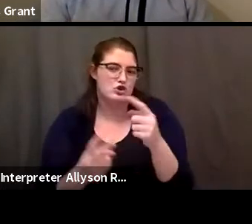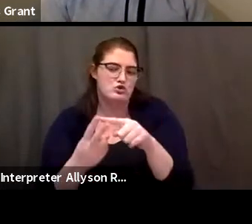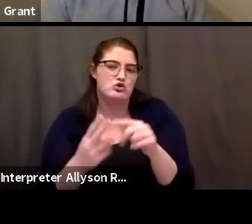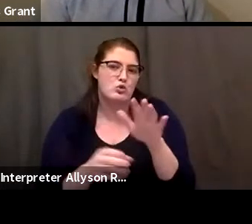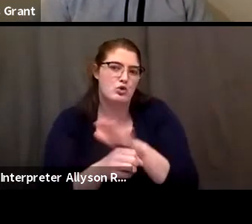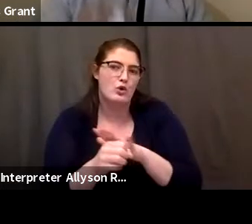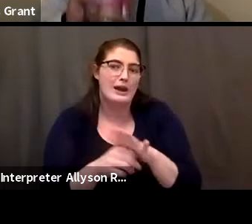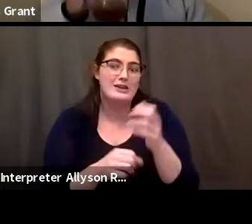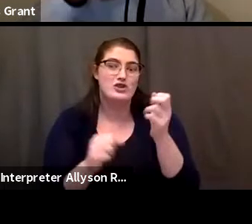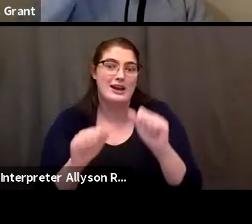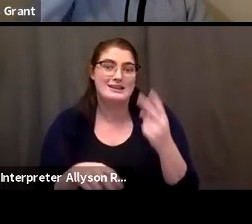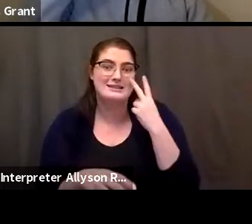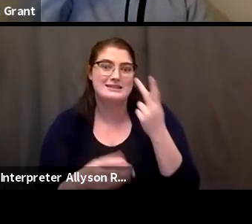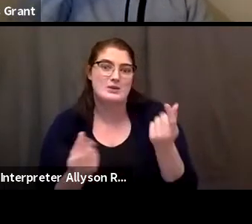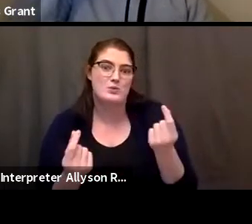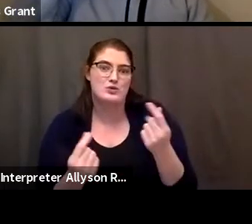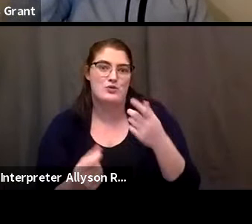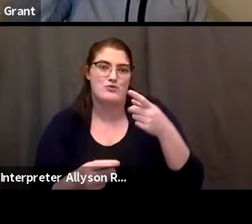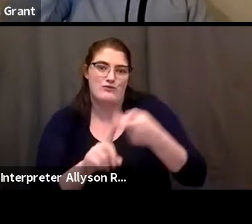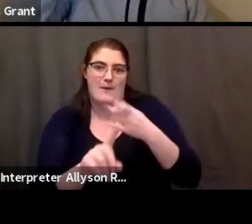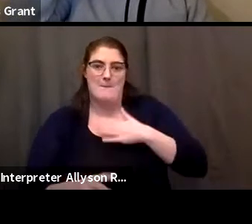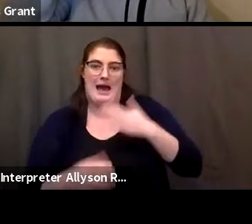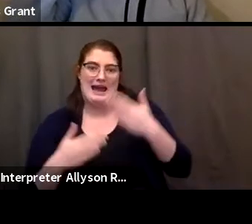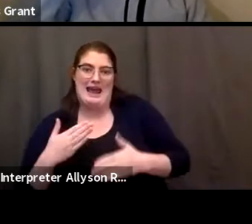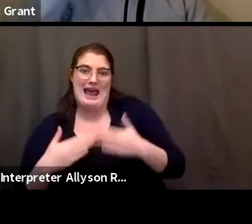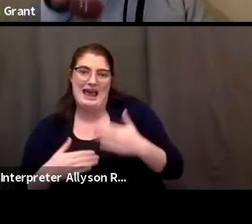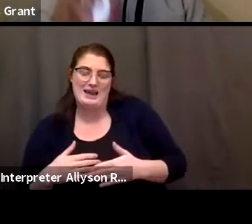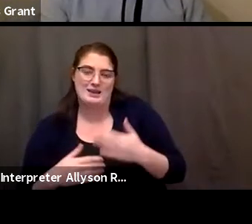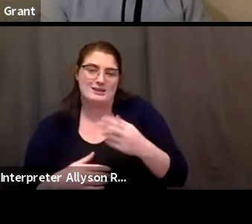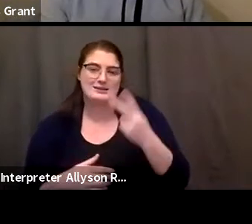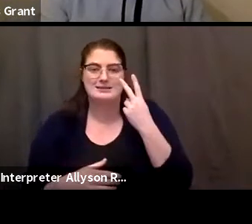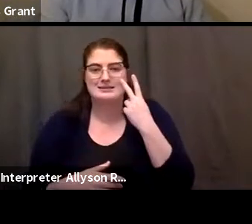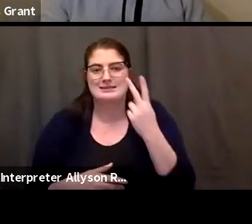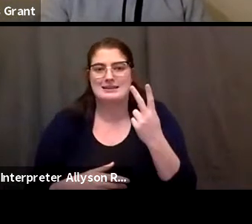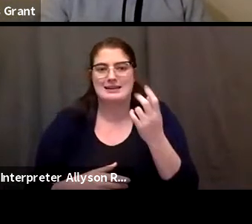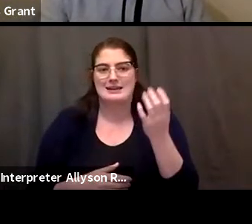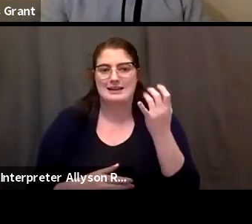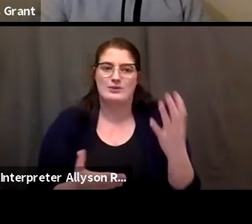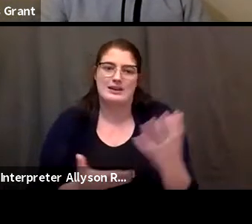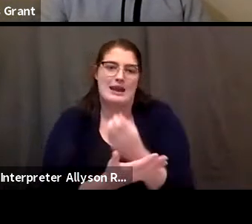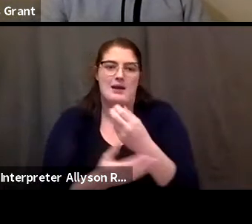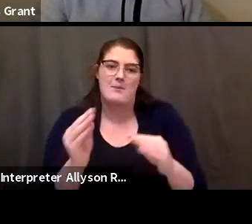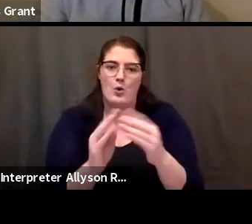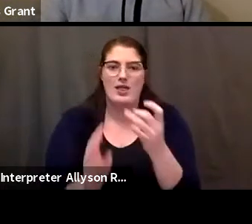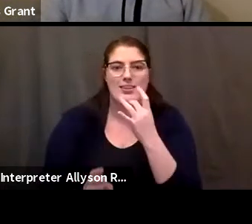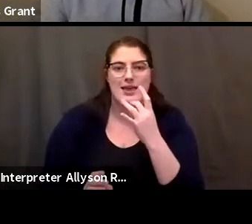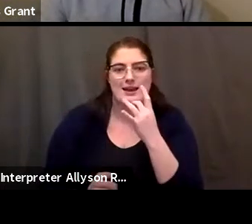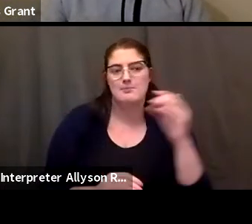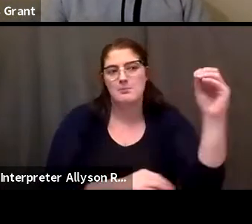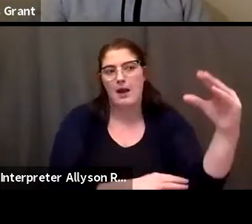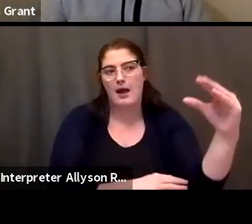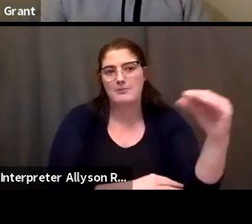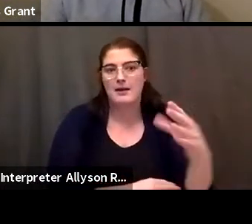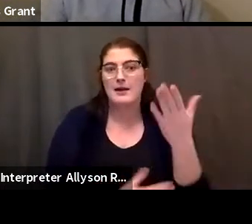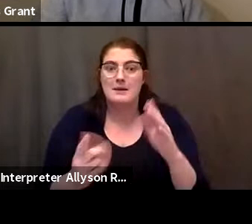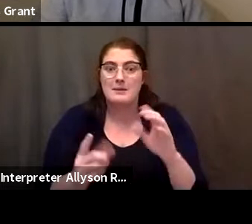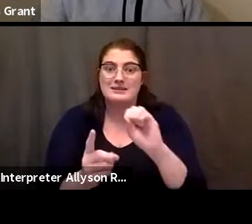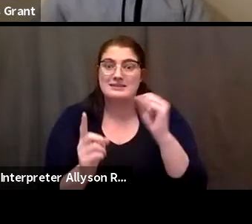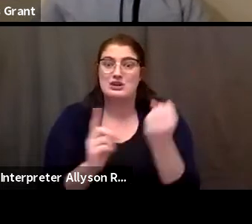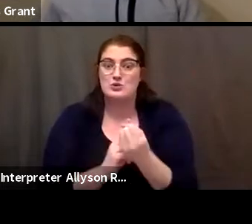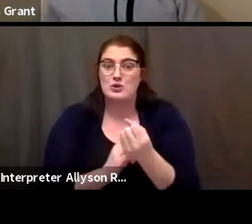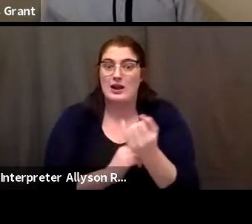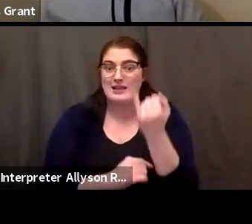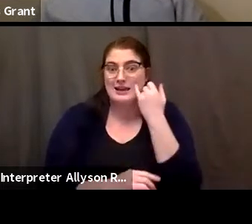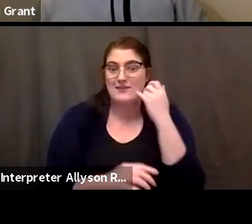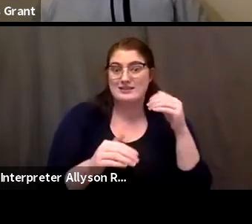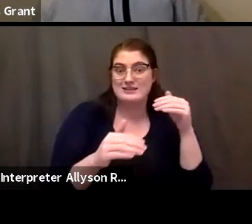from my end. To try and get some additional lighting in there. May even be a situation that if it's